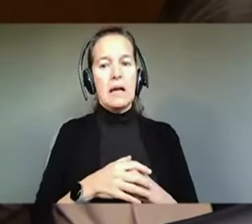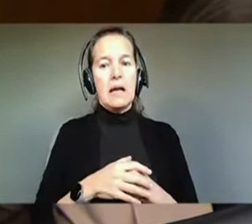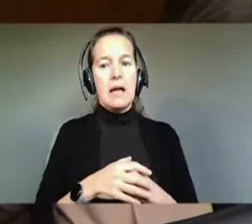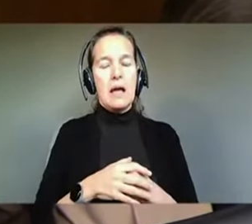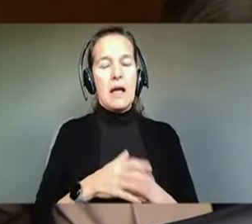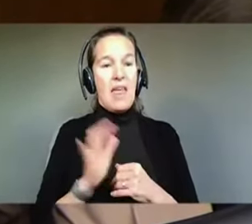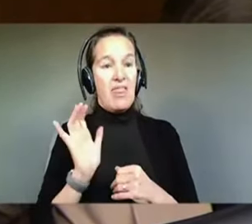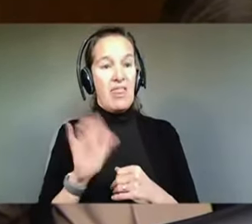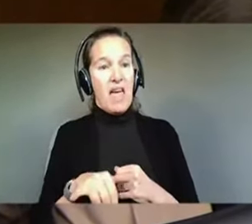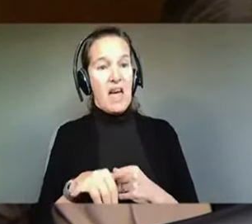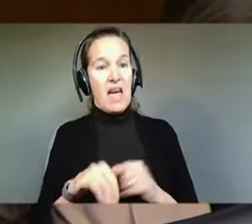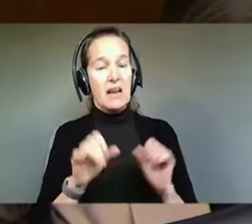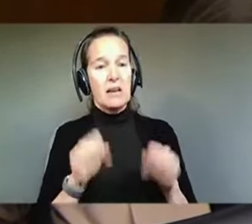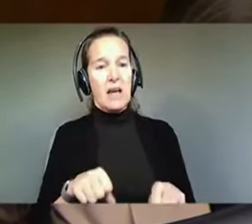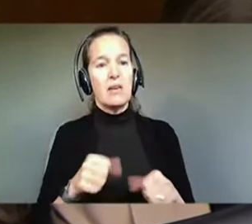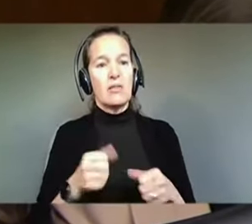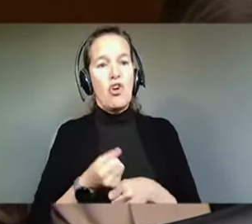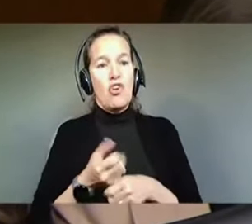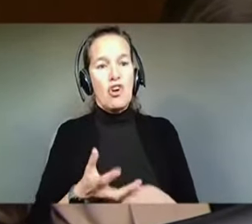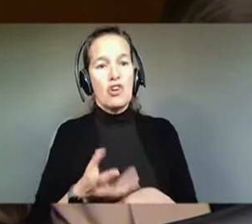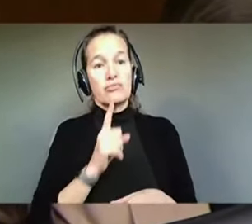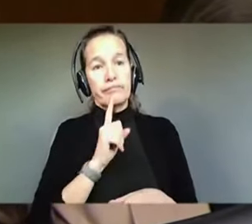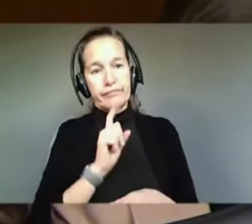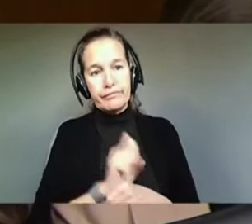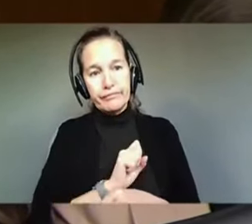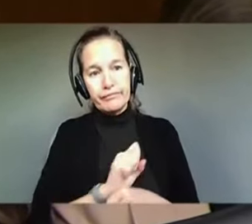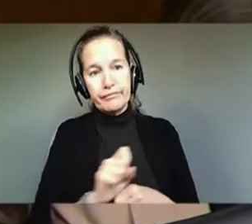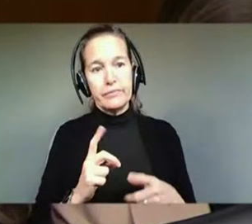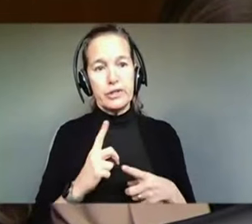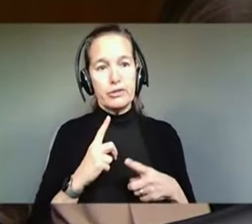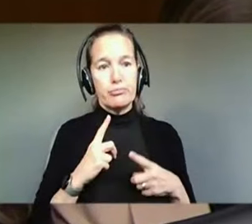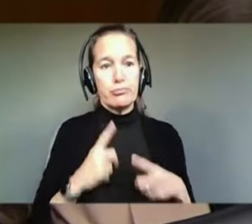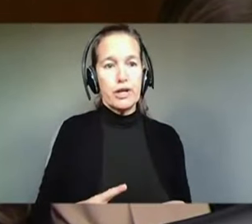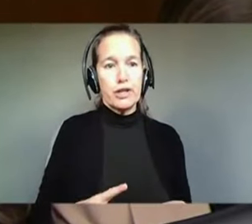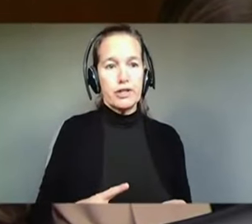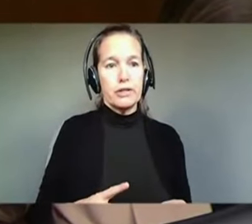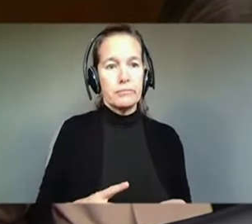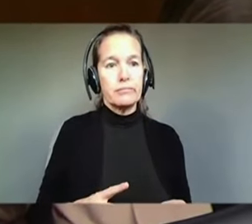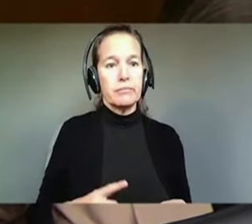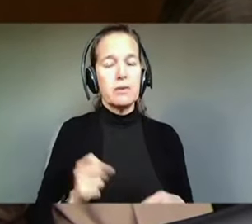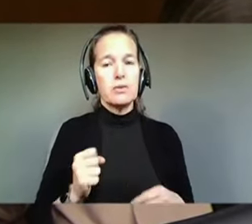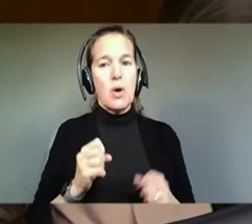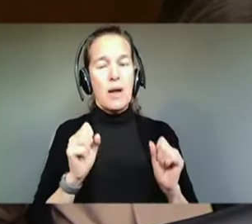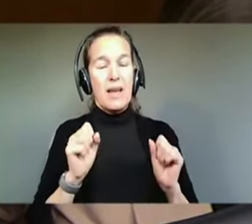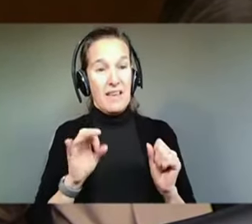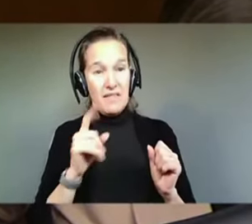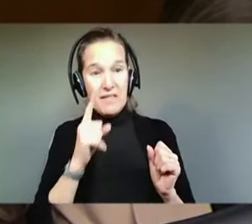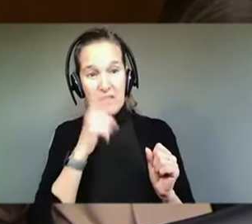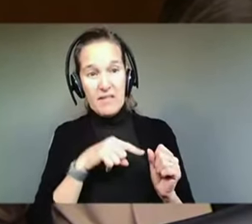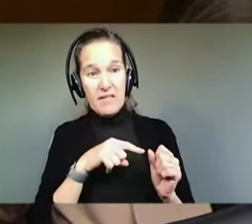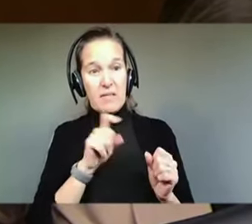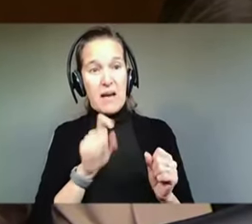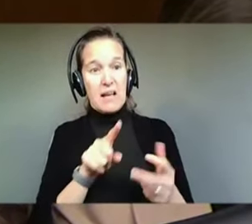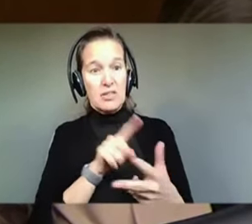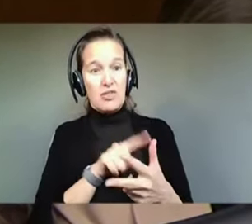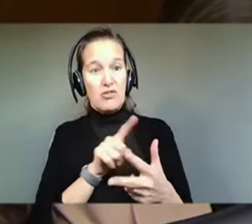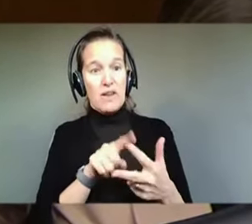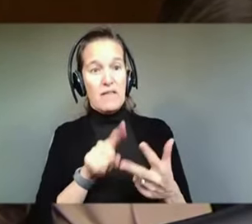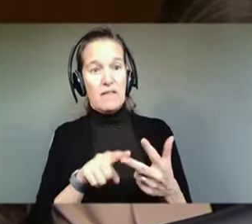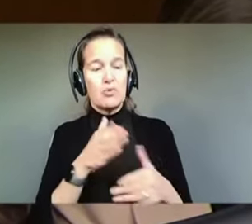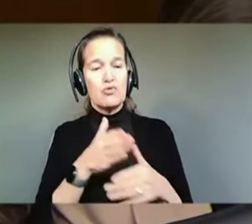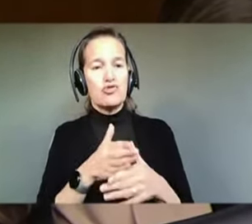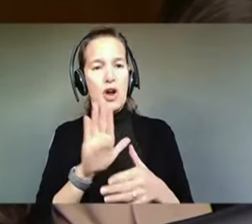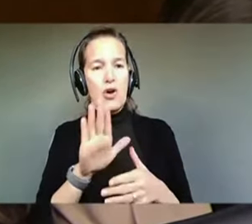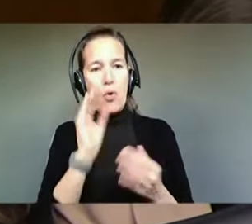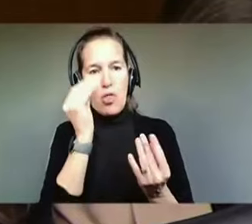lead to real depression. So if I can ask the three of you to share any thoughts that you may have